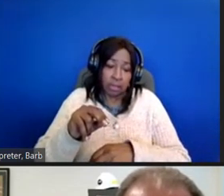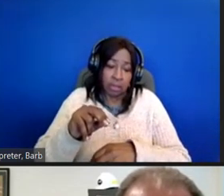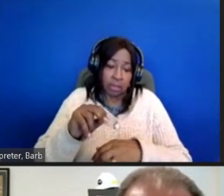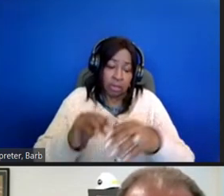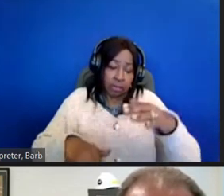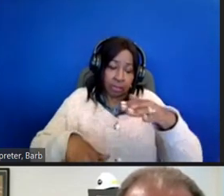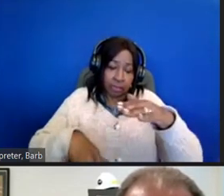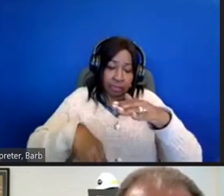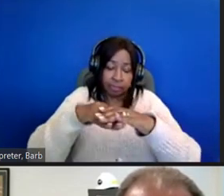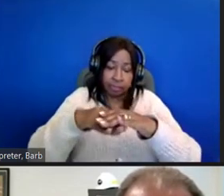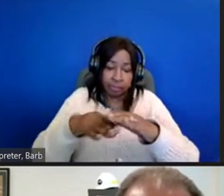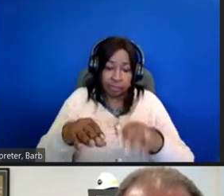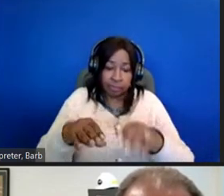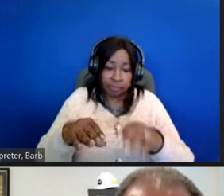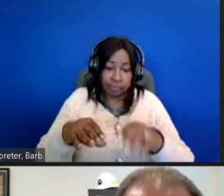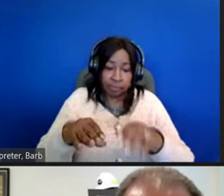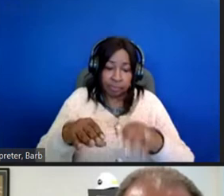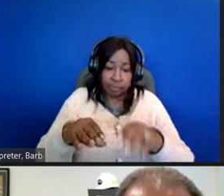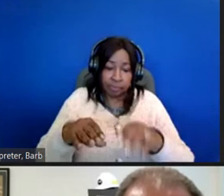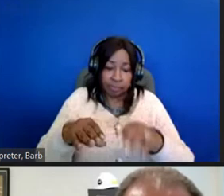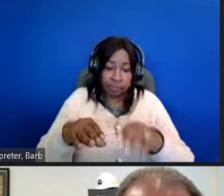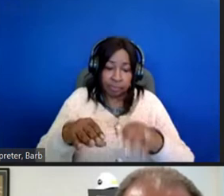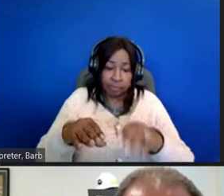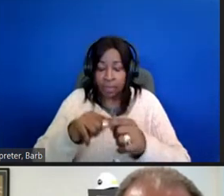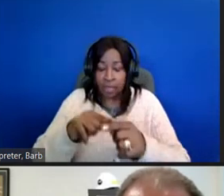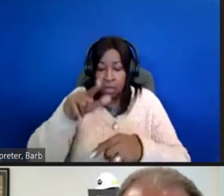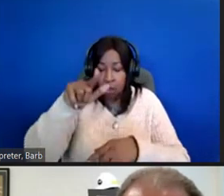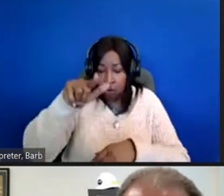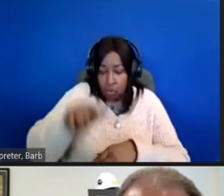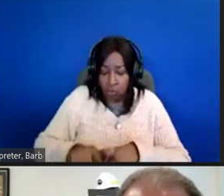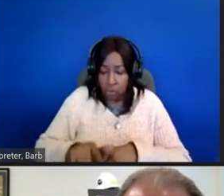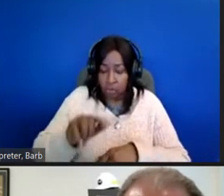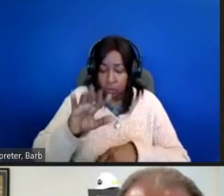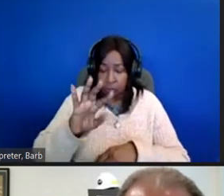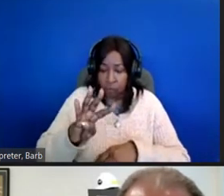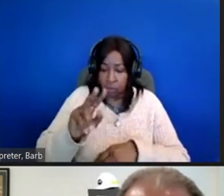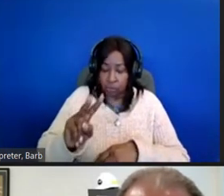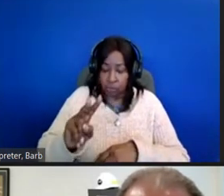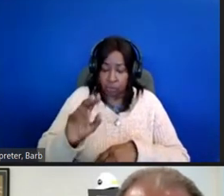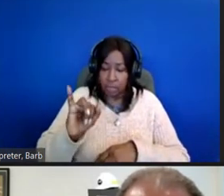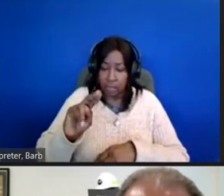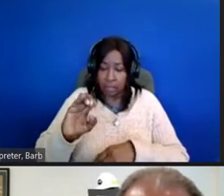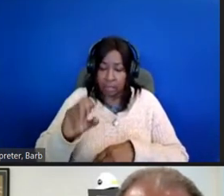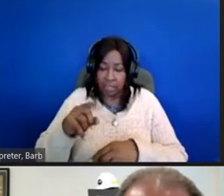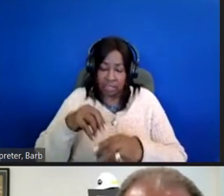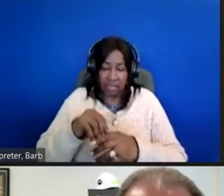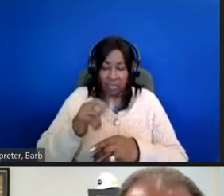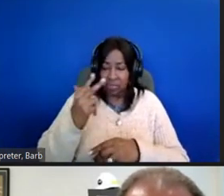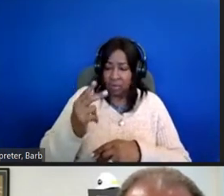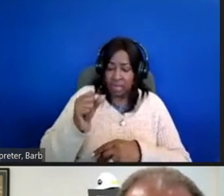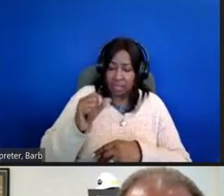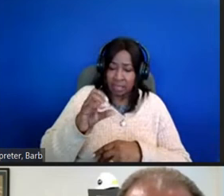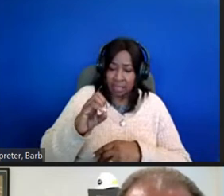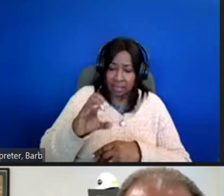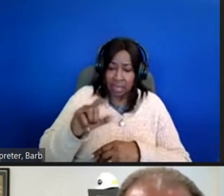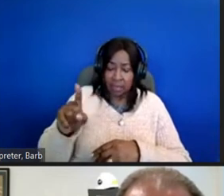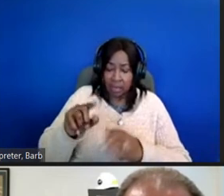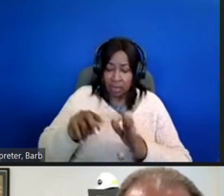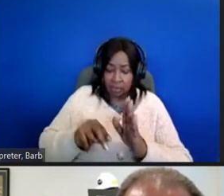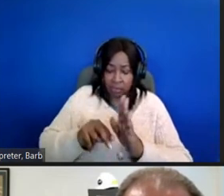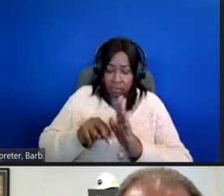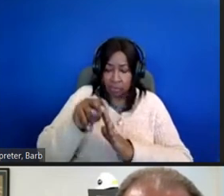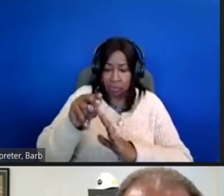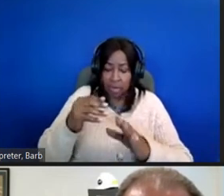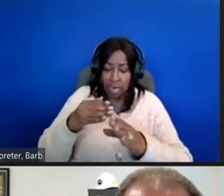about 3 seconds when stopped in a station. They raise as they are pulling out after the doors are shut.